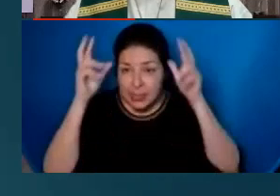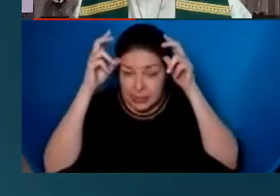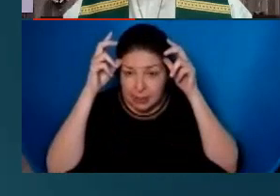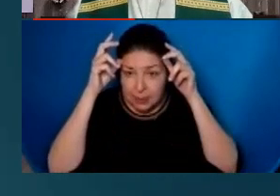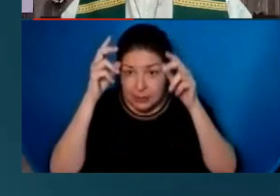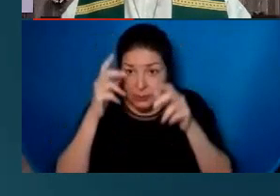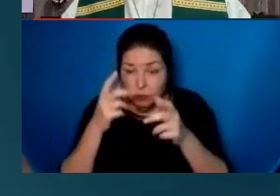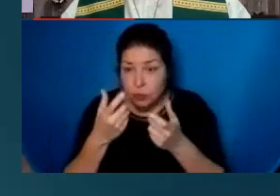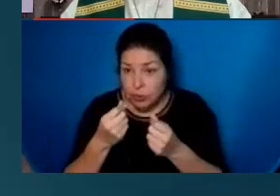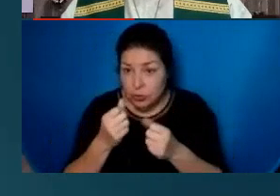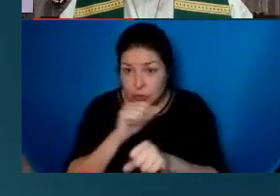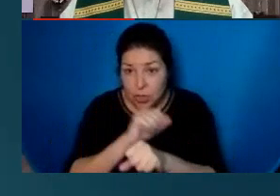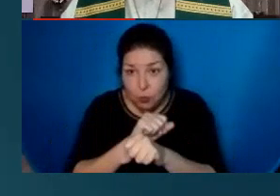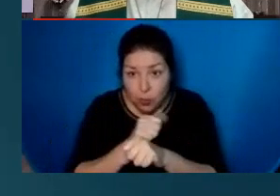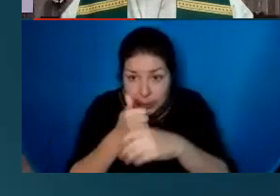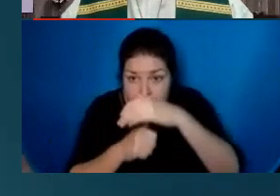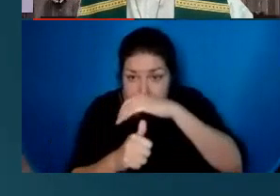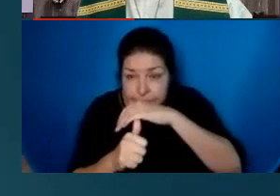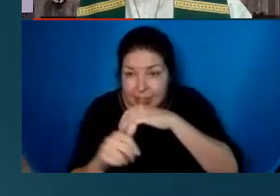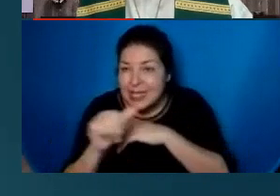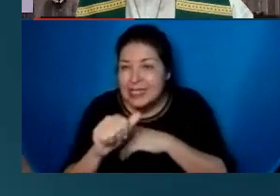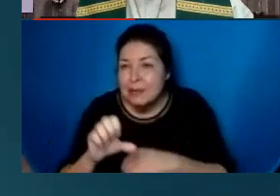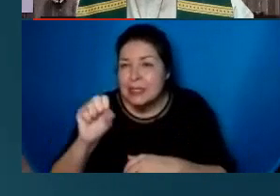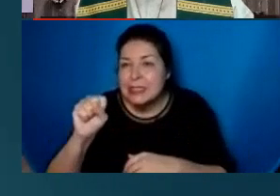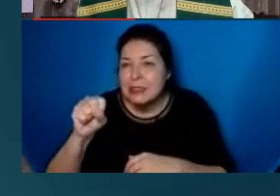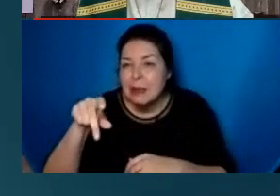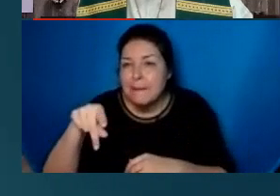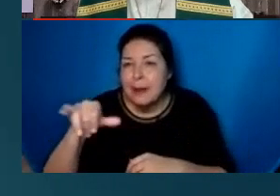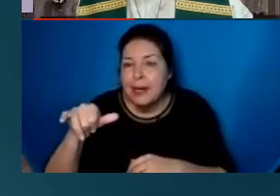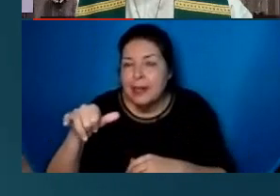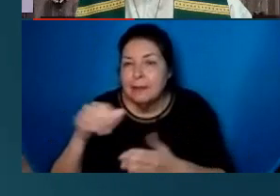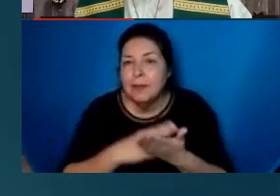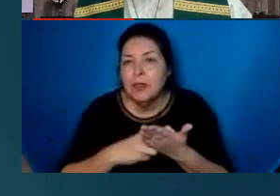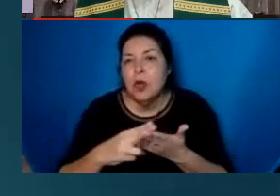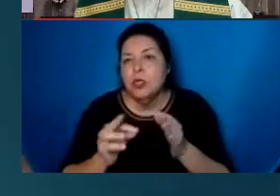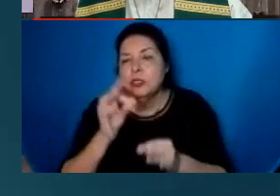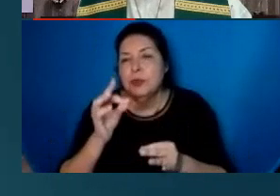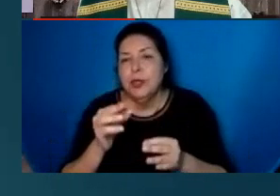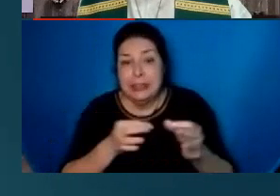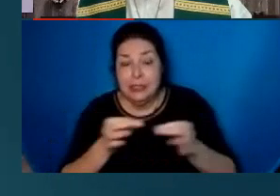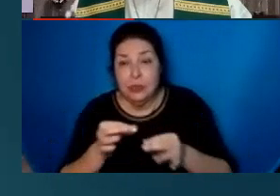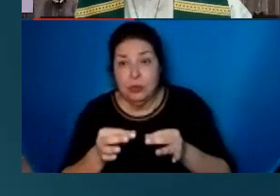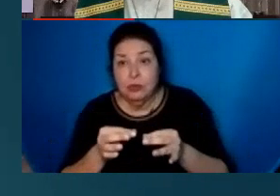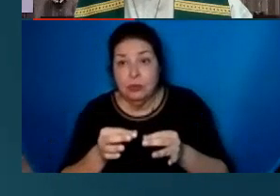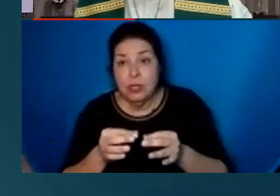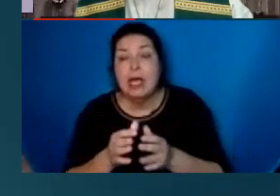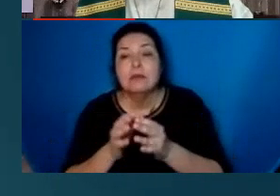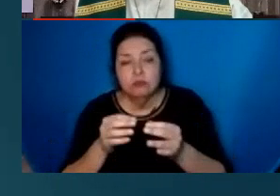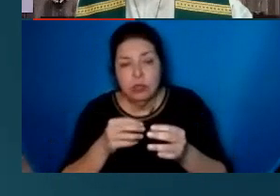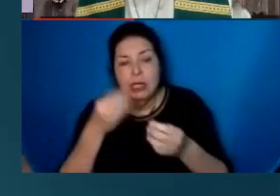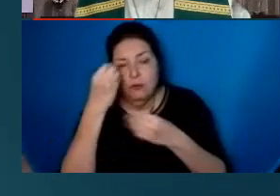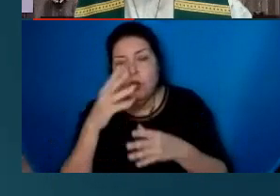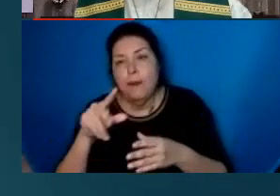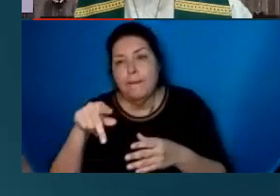undercover, like a spy, if you will. The Holy Spirit inspired Paul to describe this by saying,